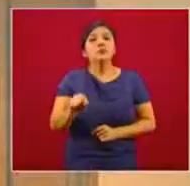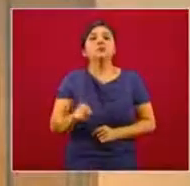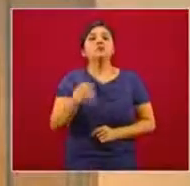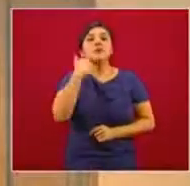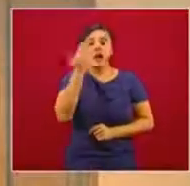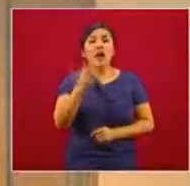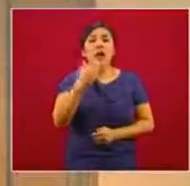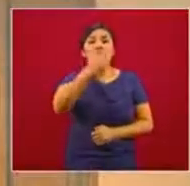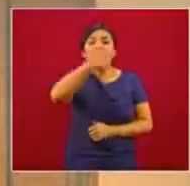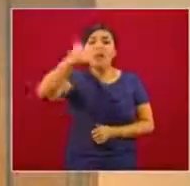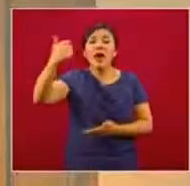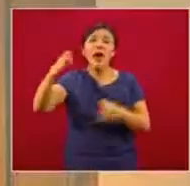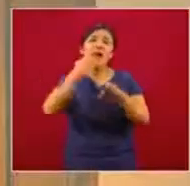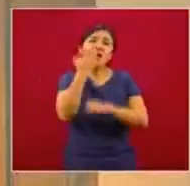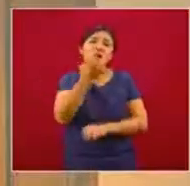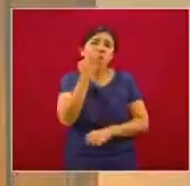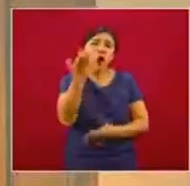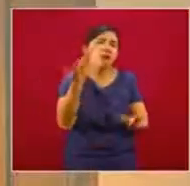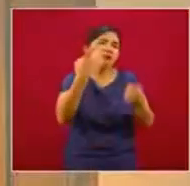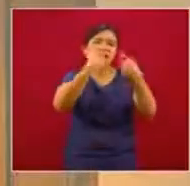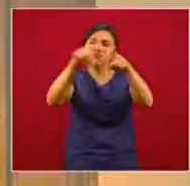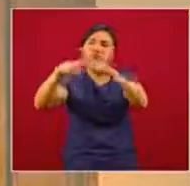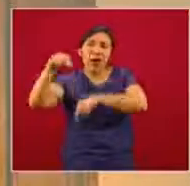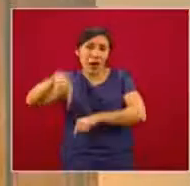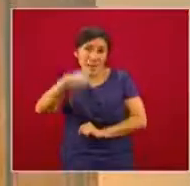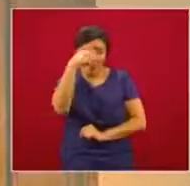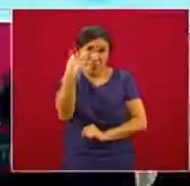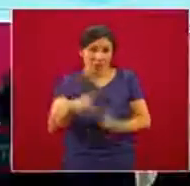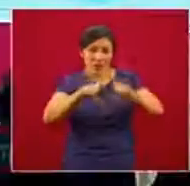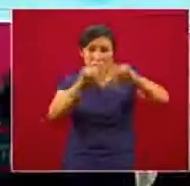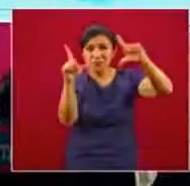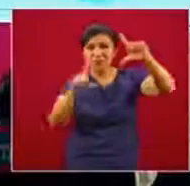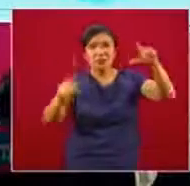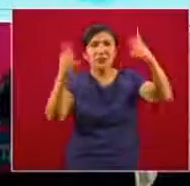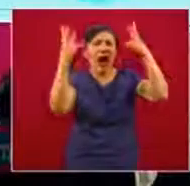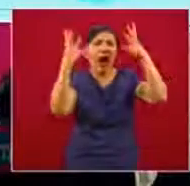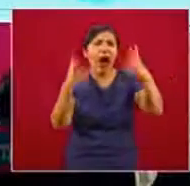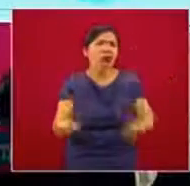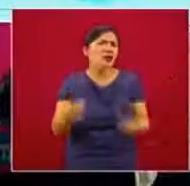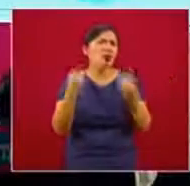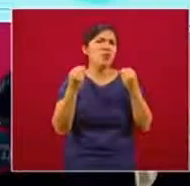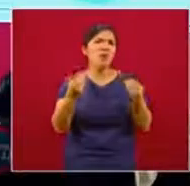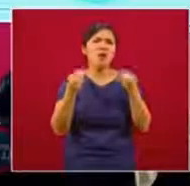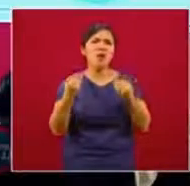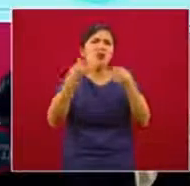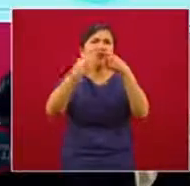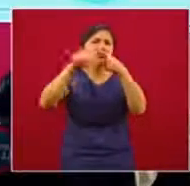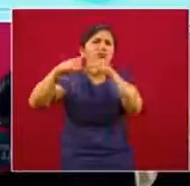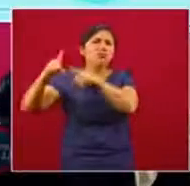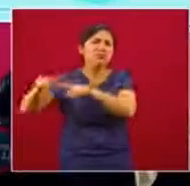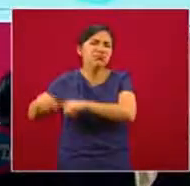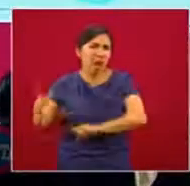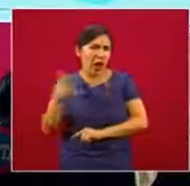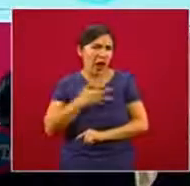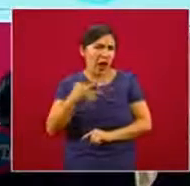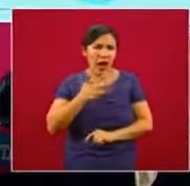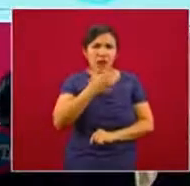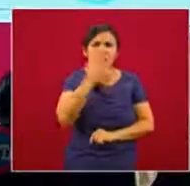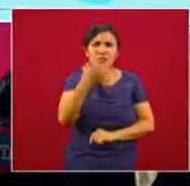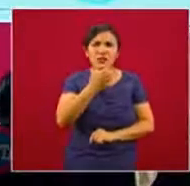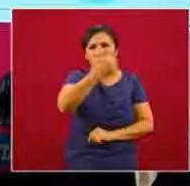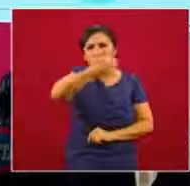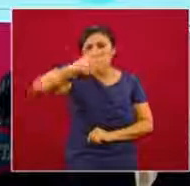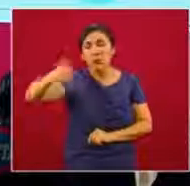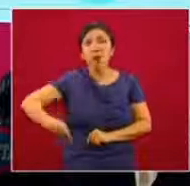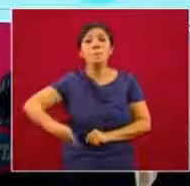importance. And every school is different, and in a country like Mexico, for sure, we have